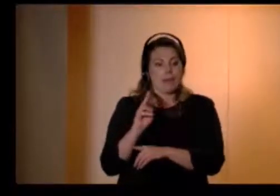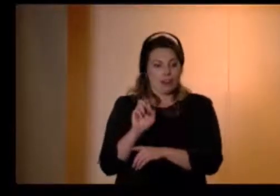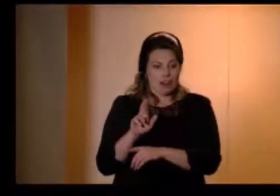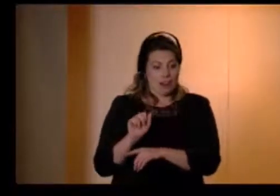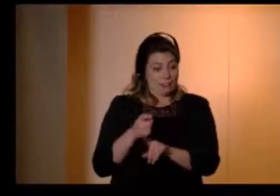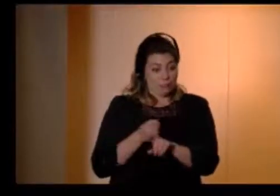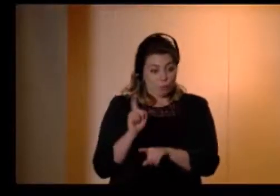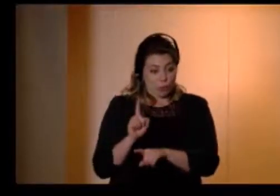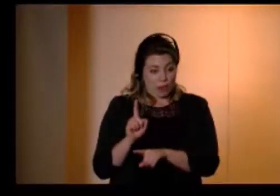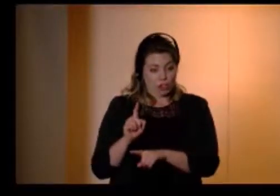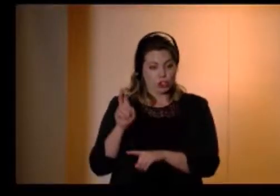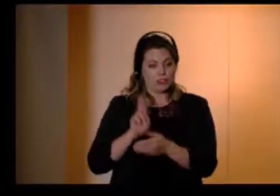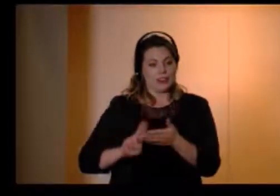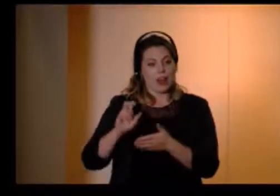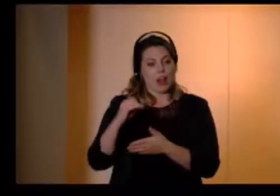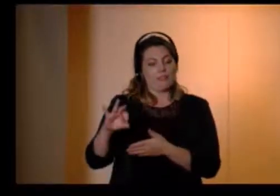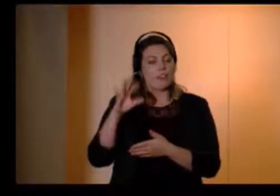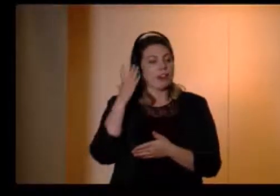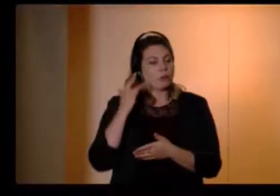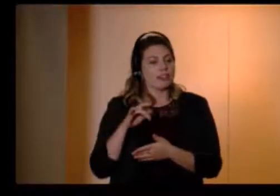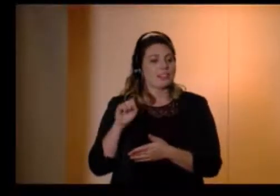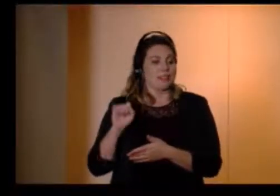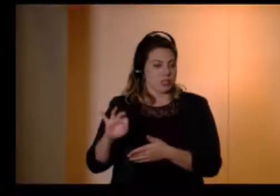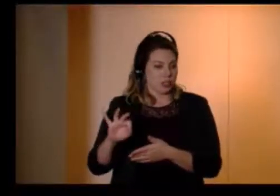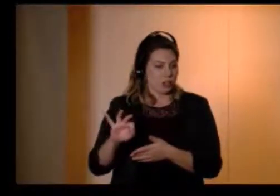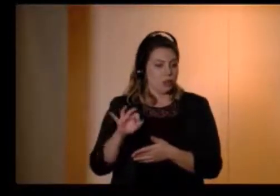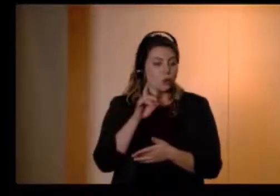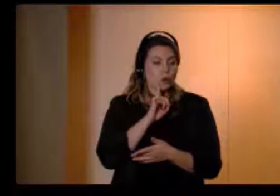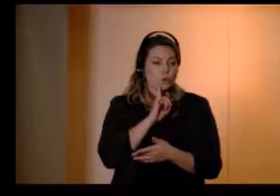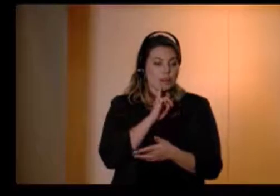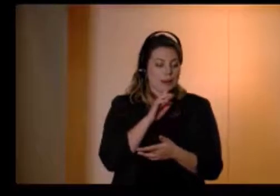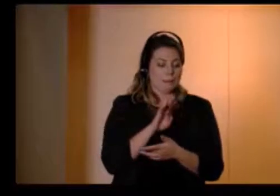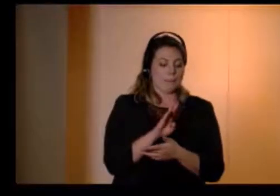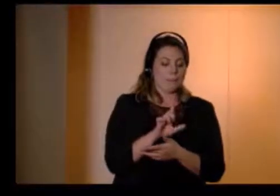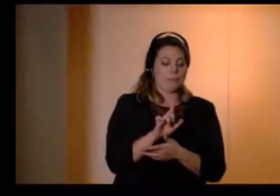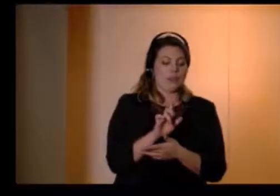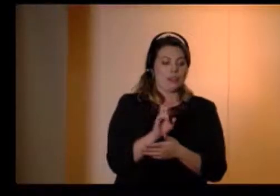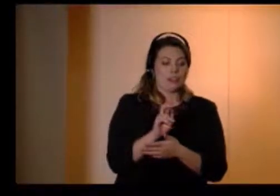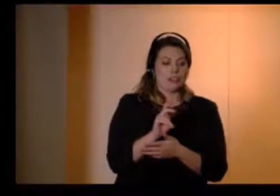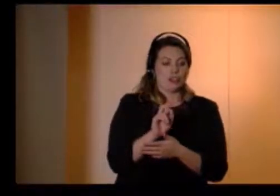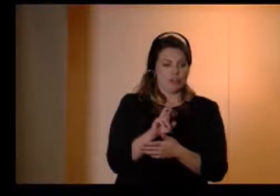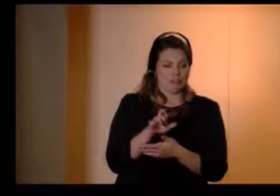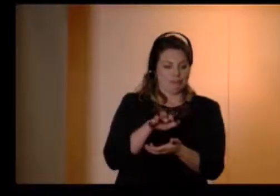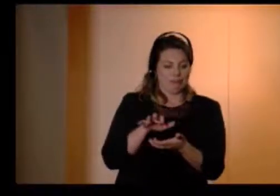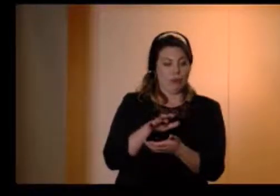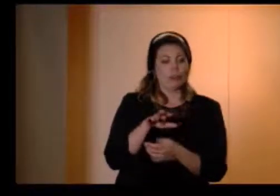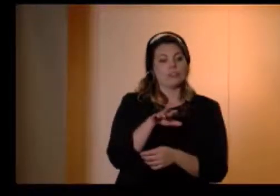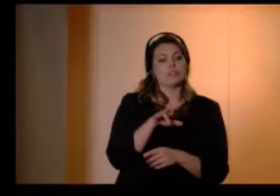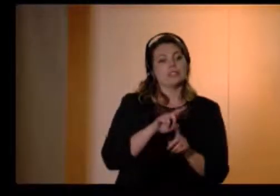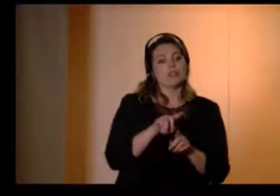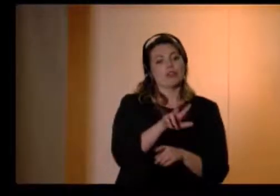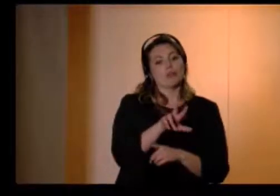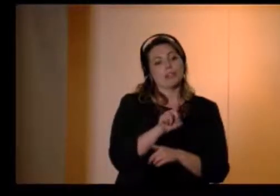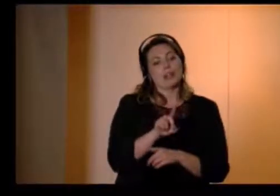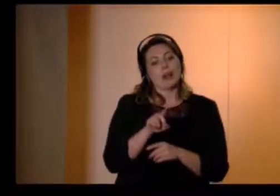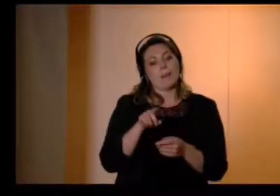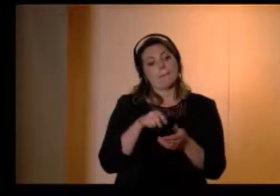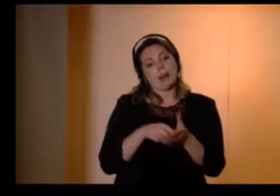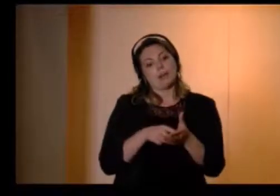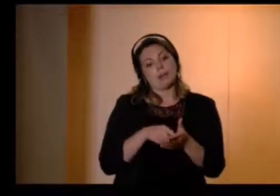San Francisco, and the Blender 3D modeling program. So we don't